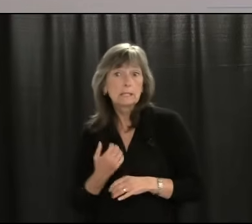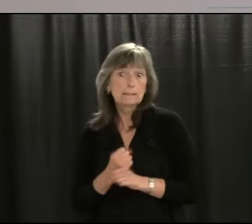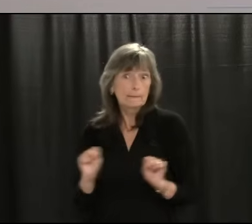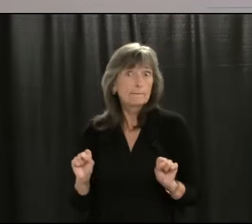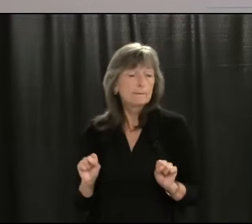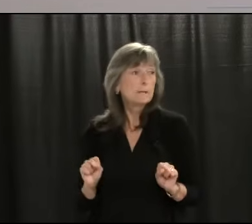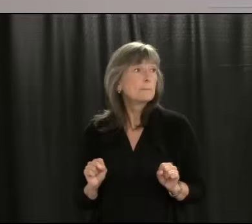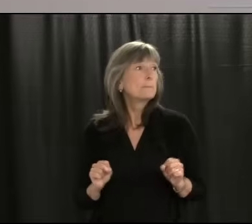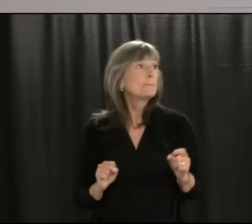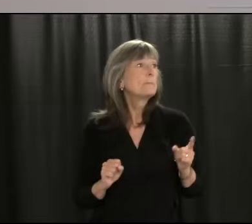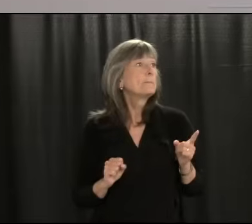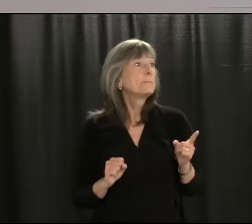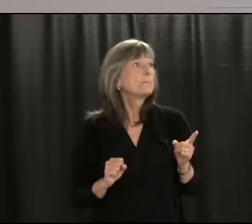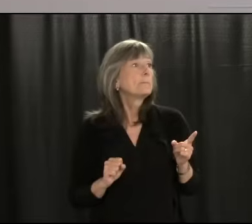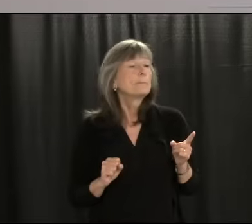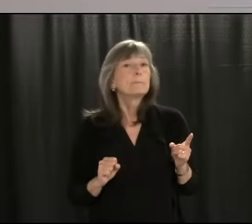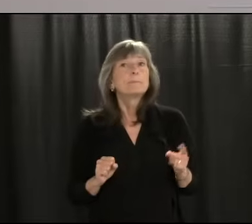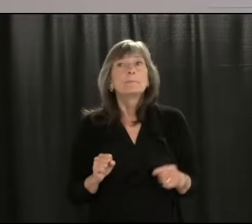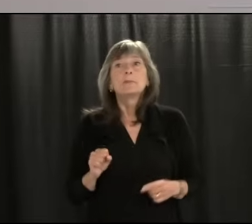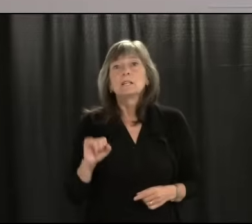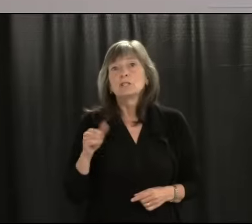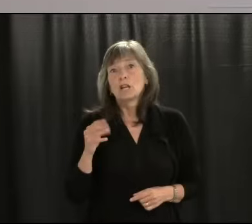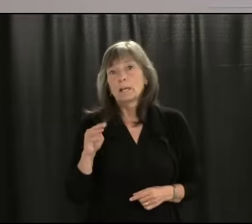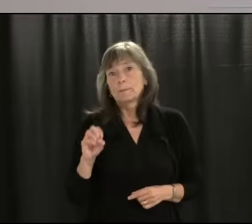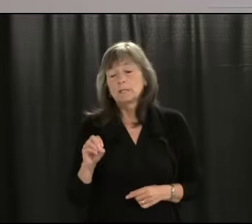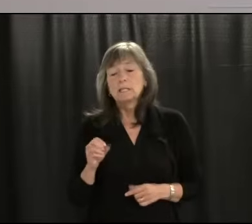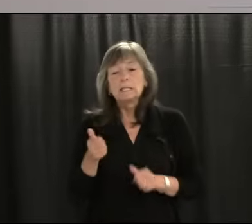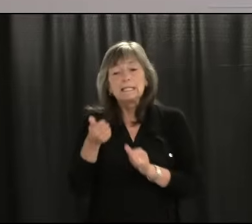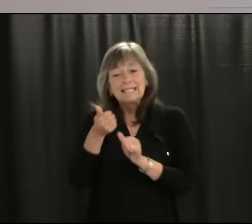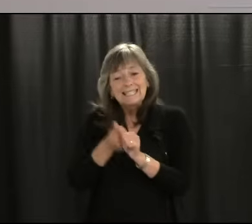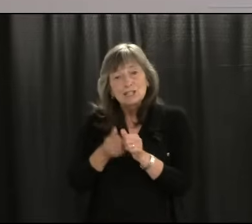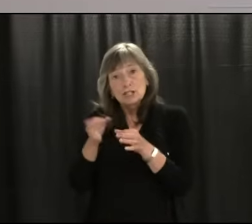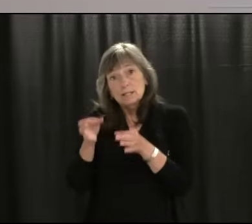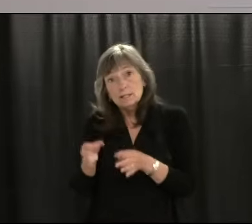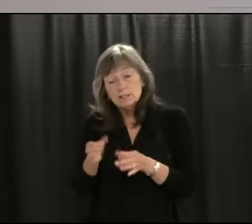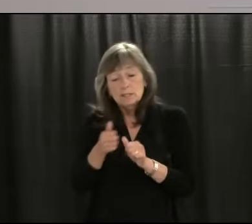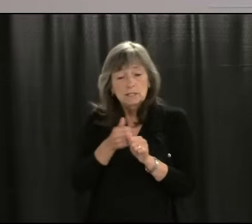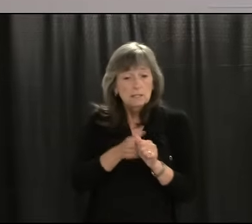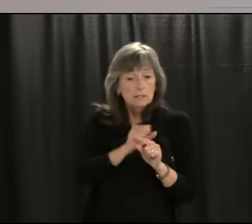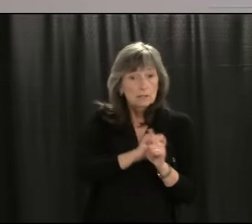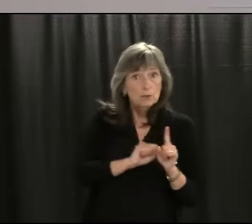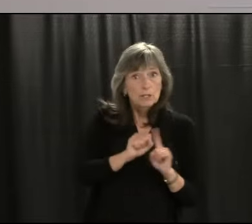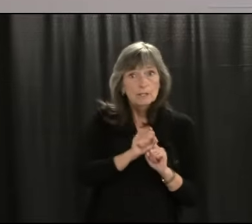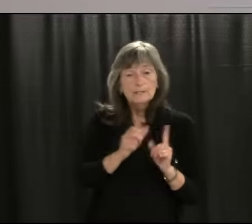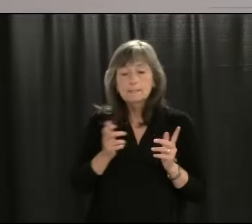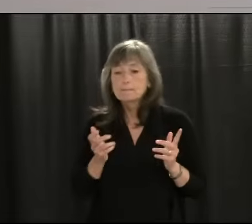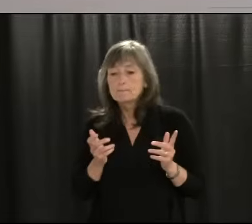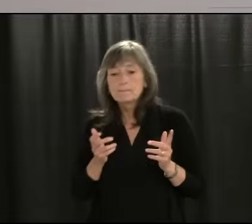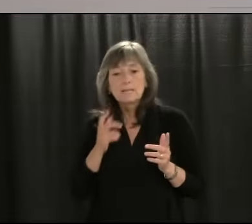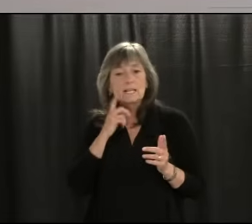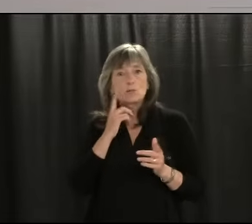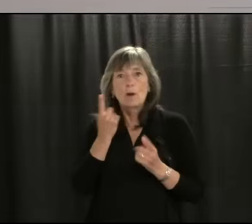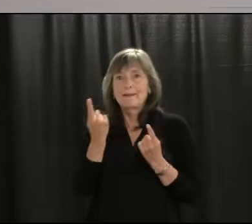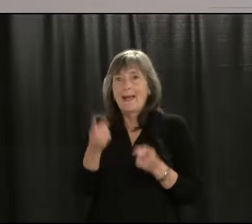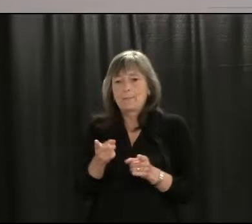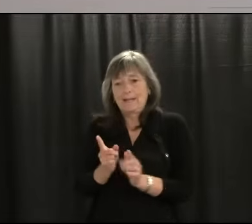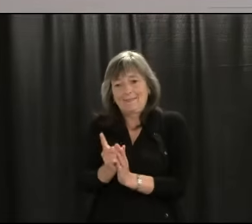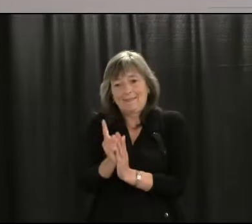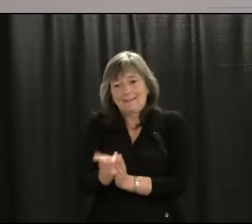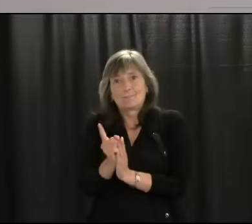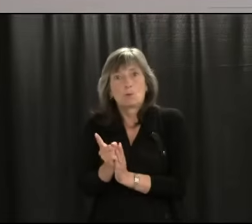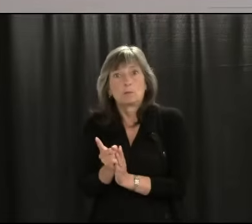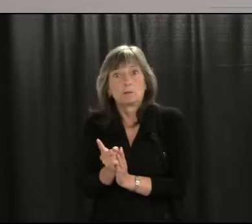if I could, that every situation and every decision is, it's a snapshot in time. So as an